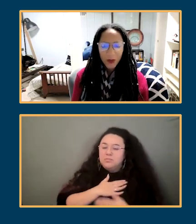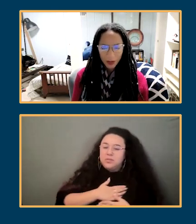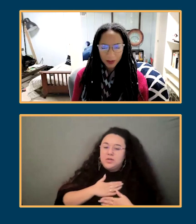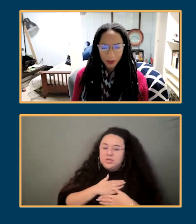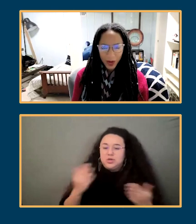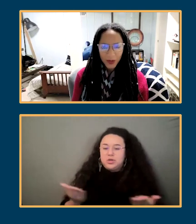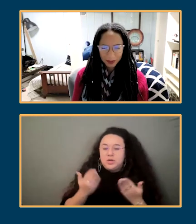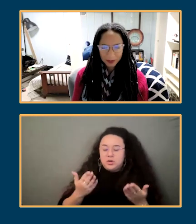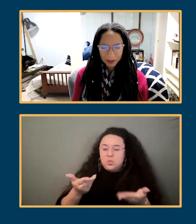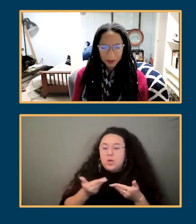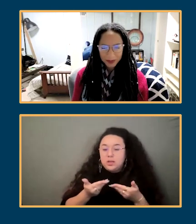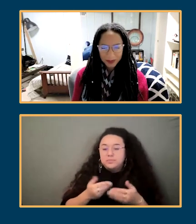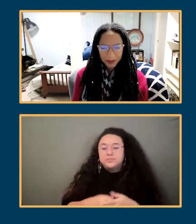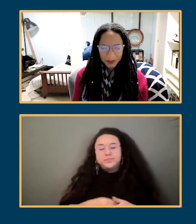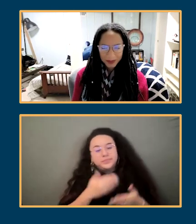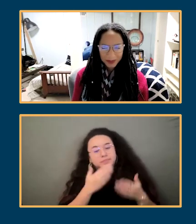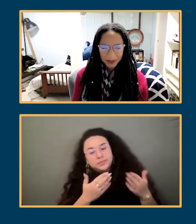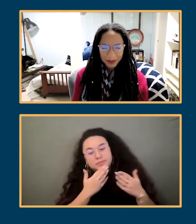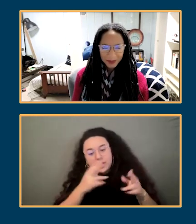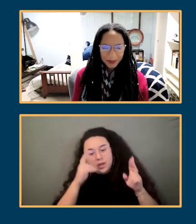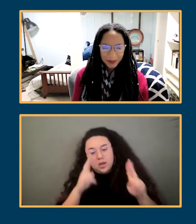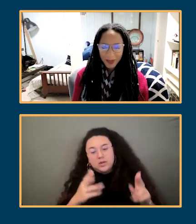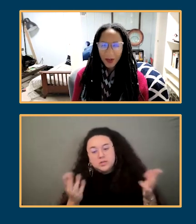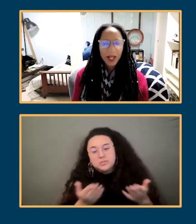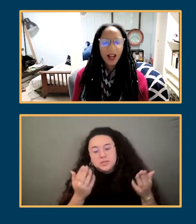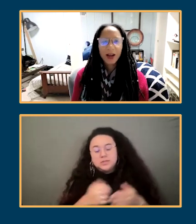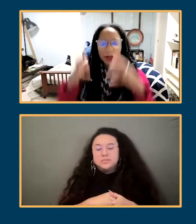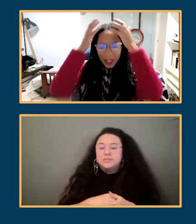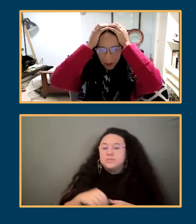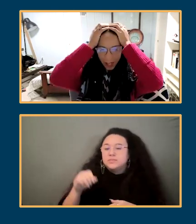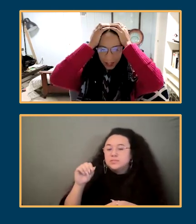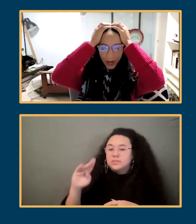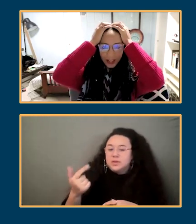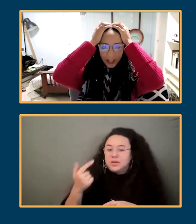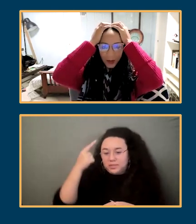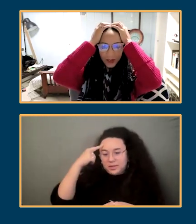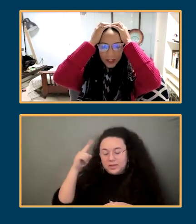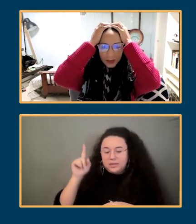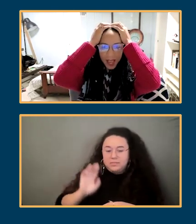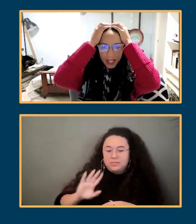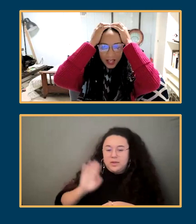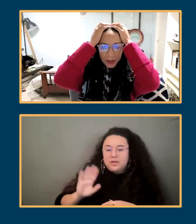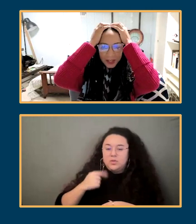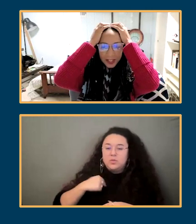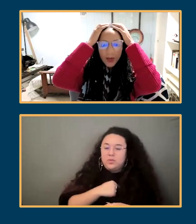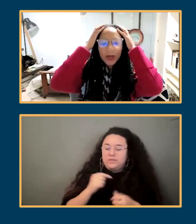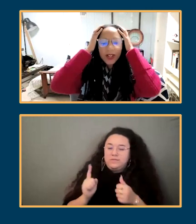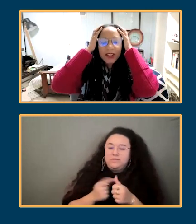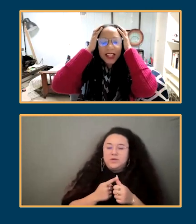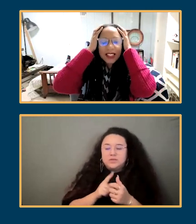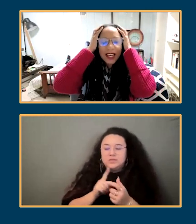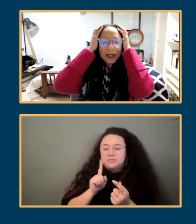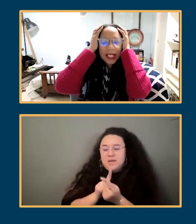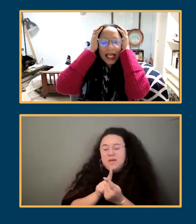you here. Welcome. Welcome. Thank you. It's an honor to be here. Oh my God, I'm thinking back to when we first met and I was